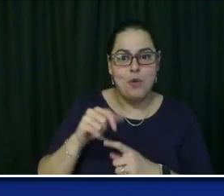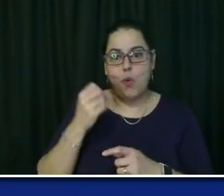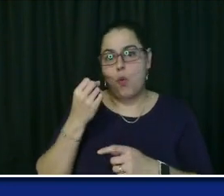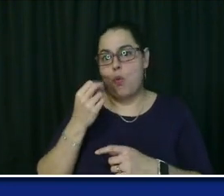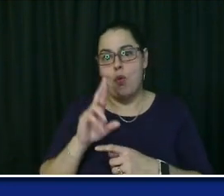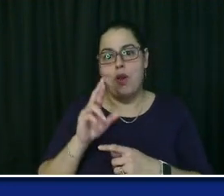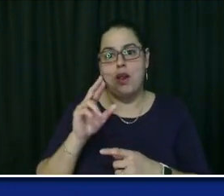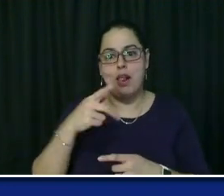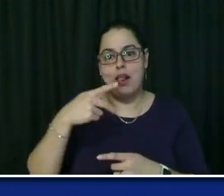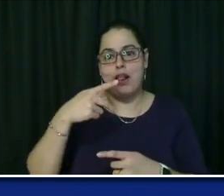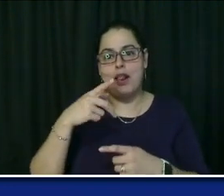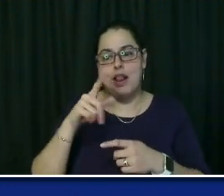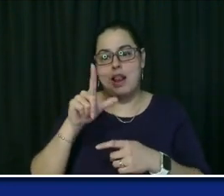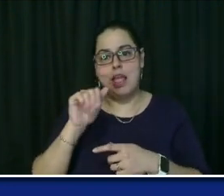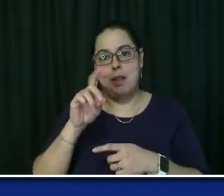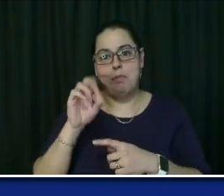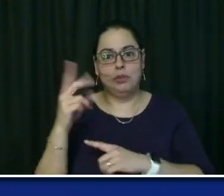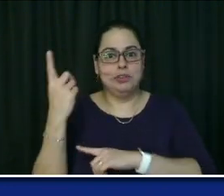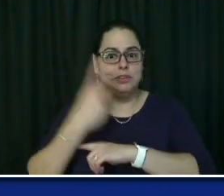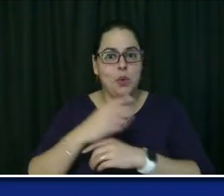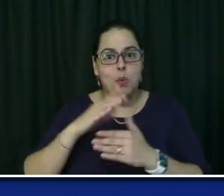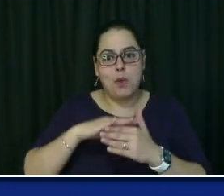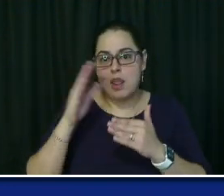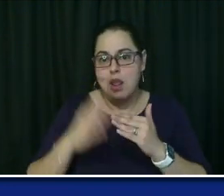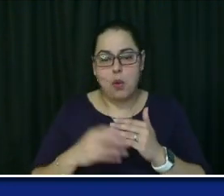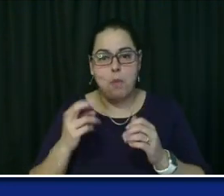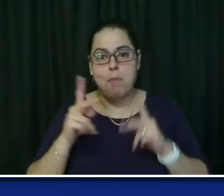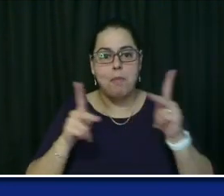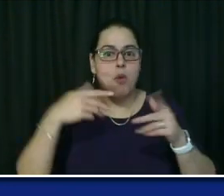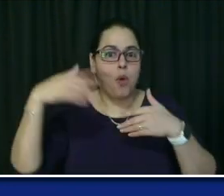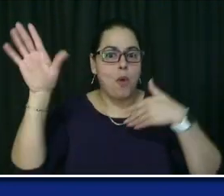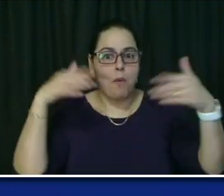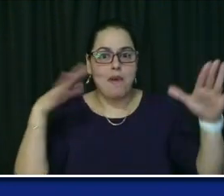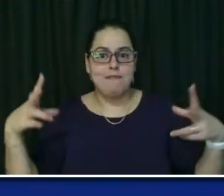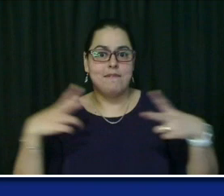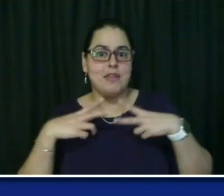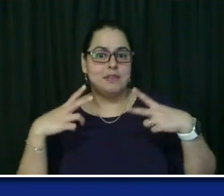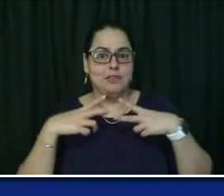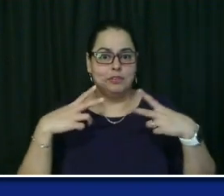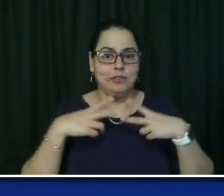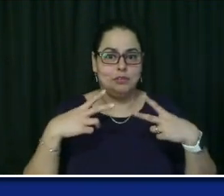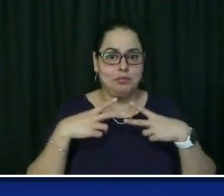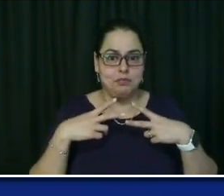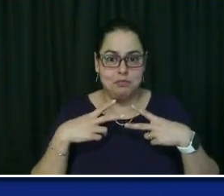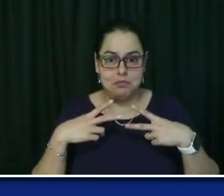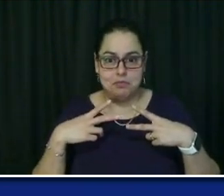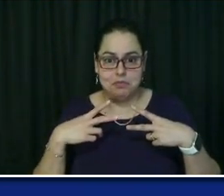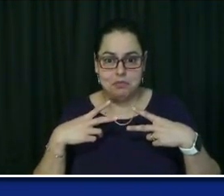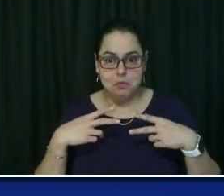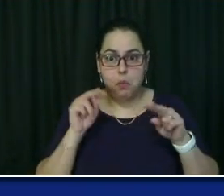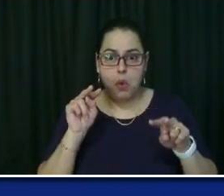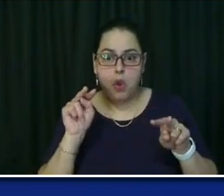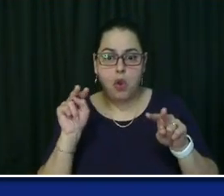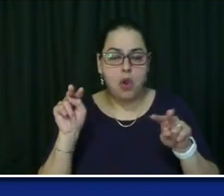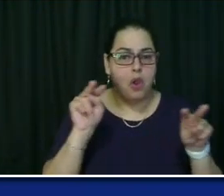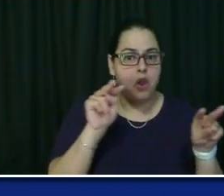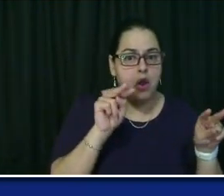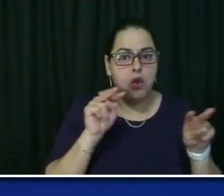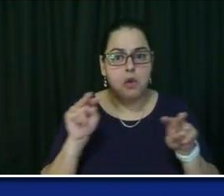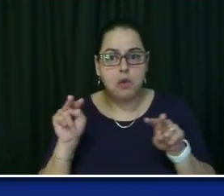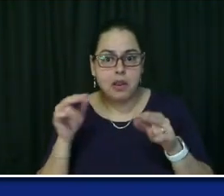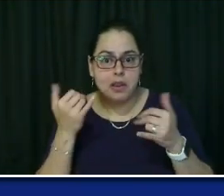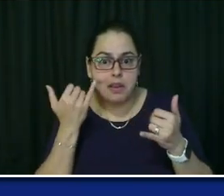And in each of those cases, I think because we haven't had a spread, it's an example that we were prepared in advance and we did the things that were